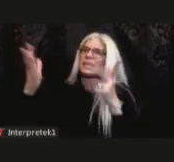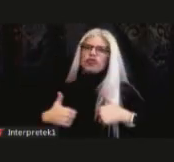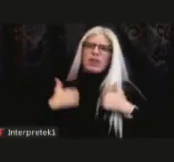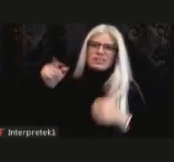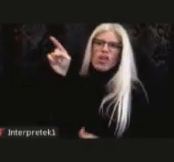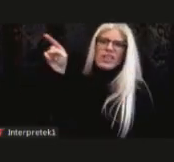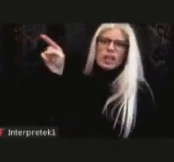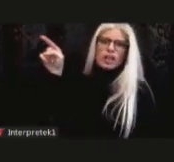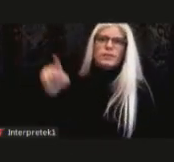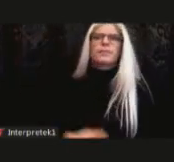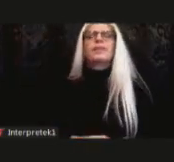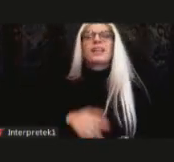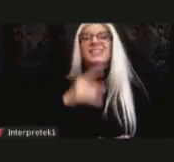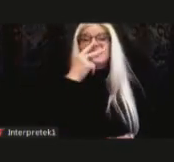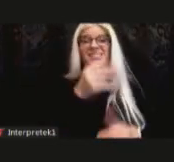Next slide.